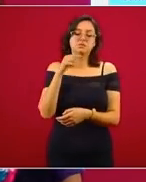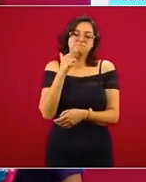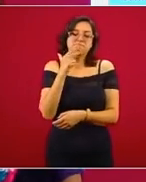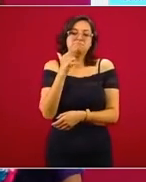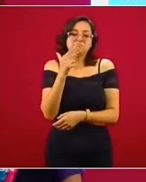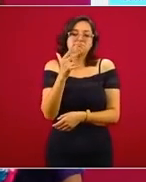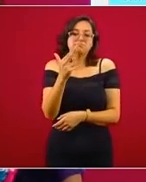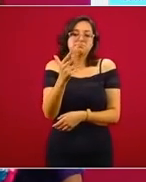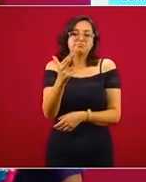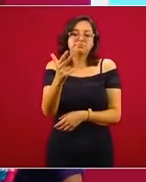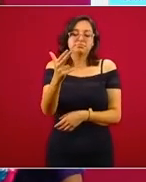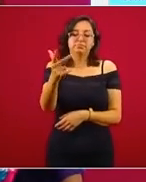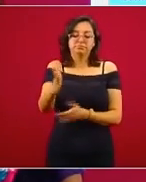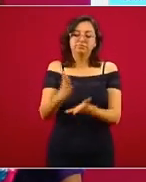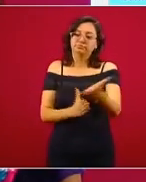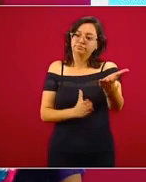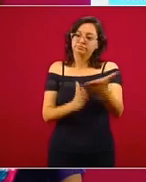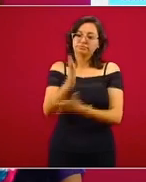to